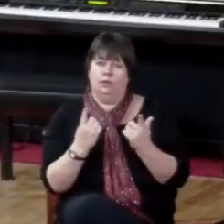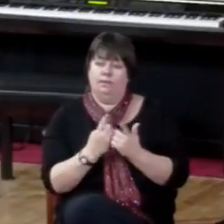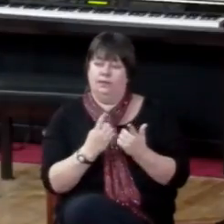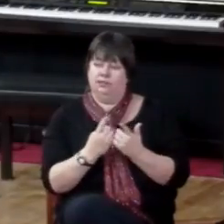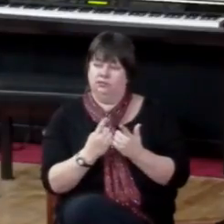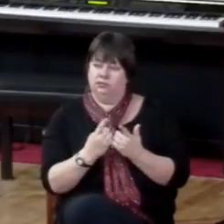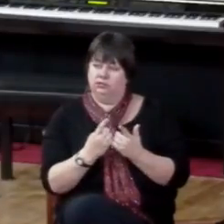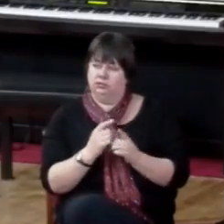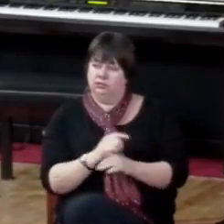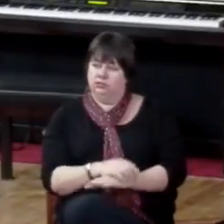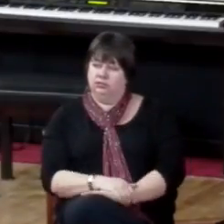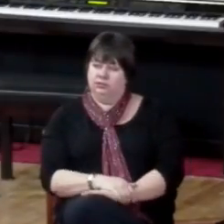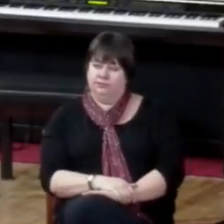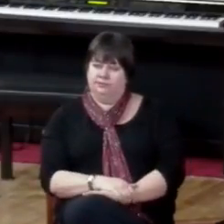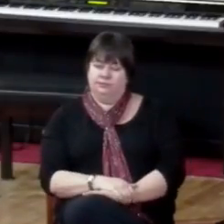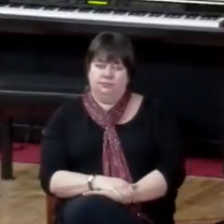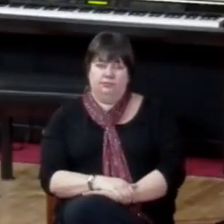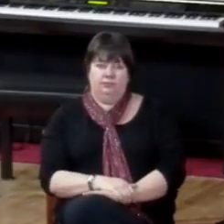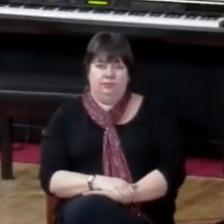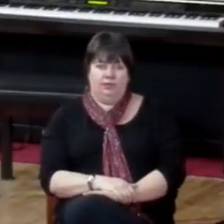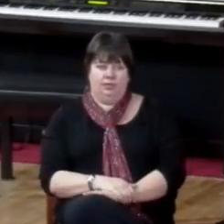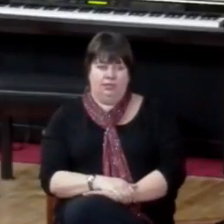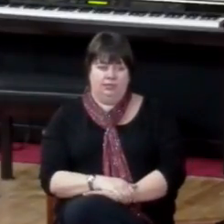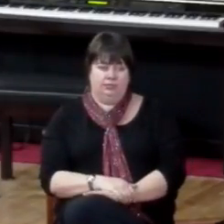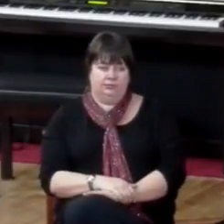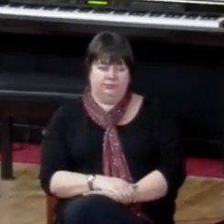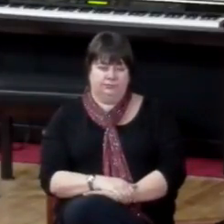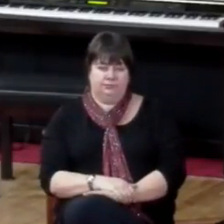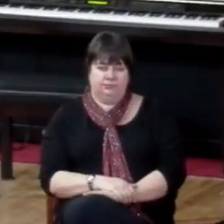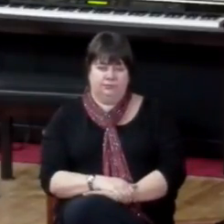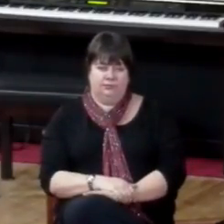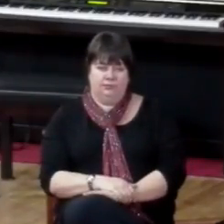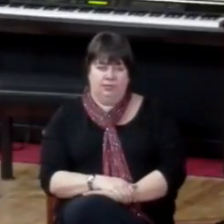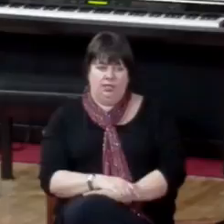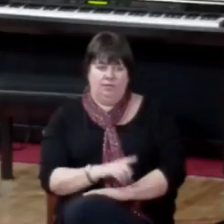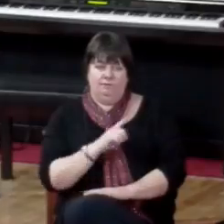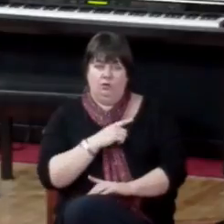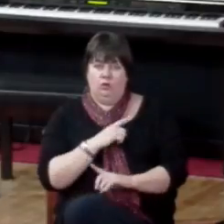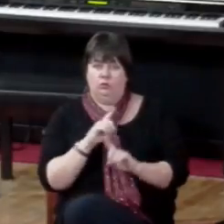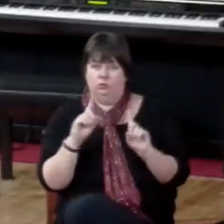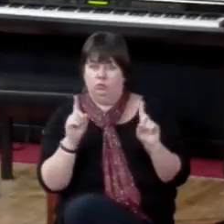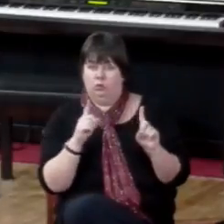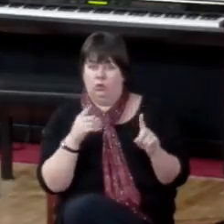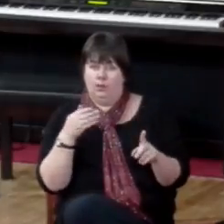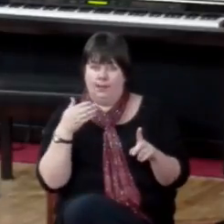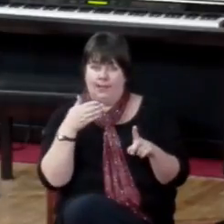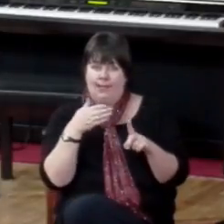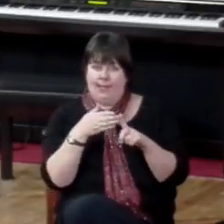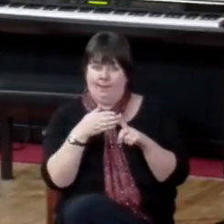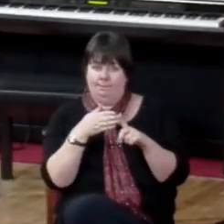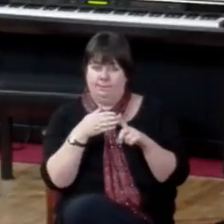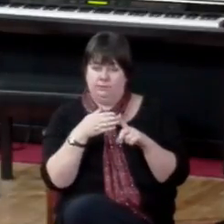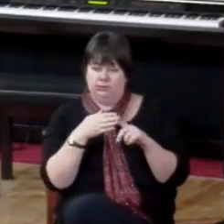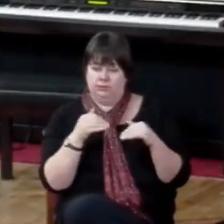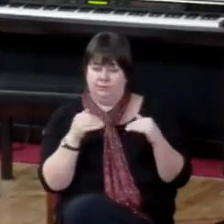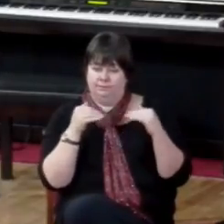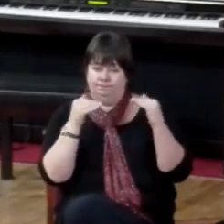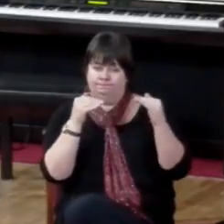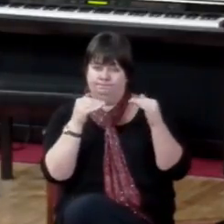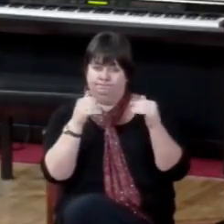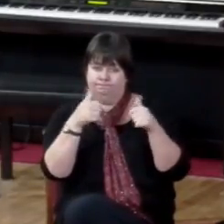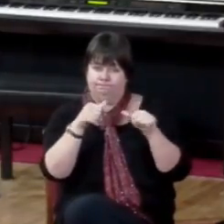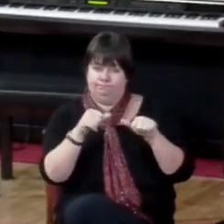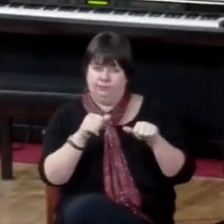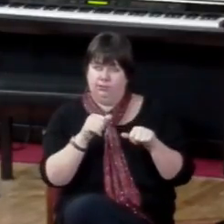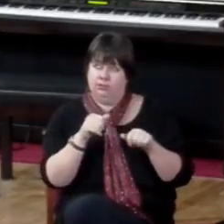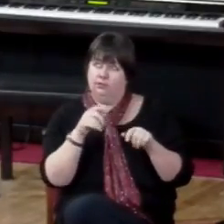and particularly to the emphases and the priorities that God has for us in our lives.